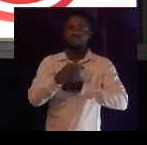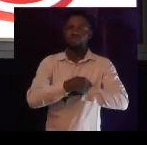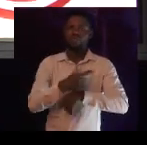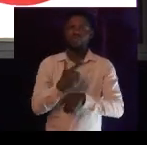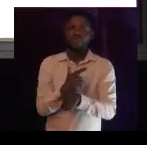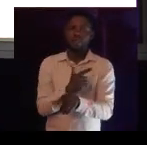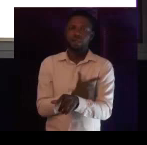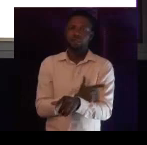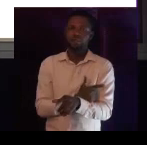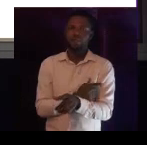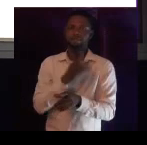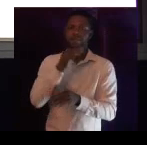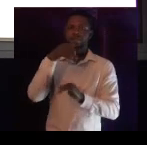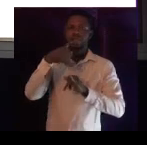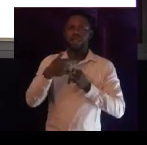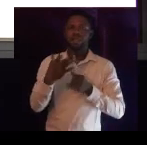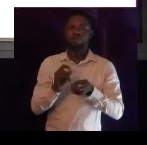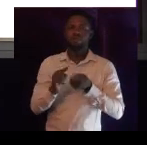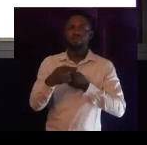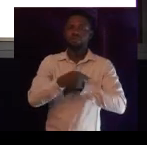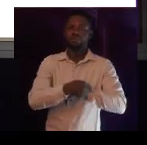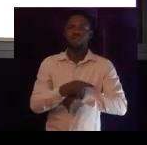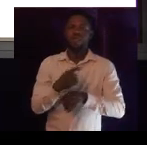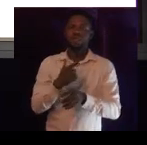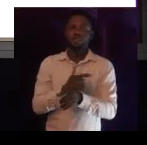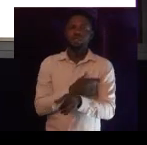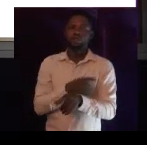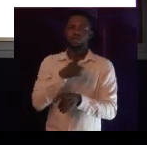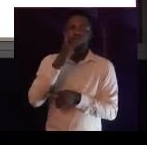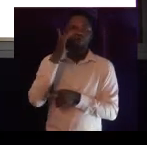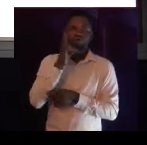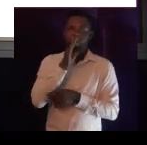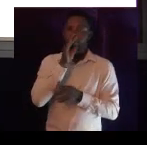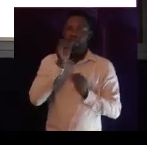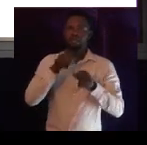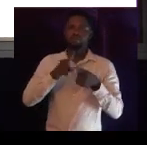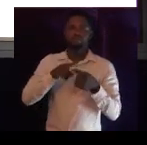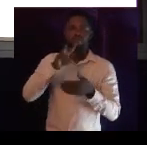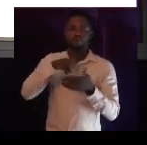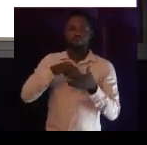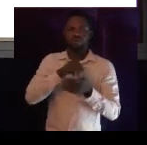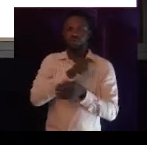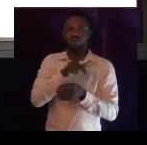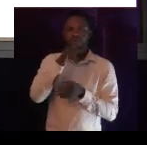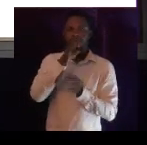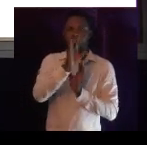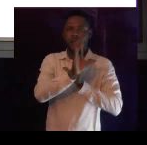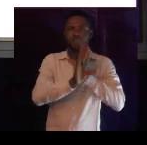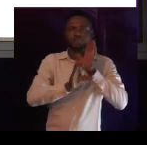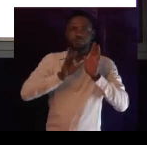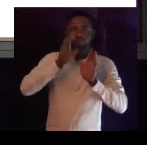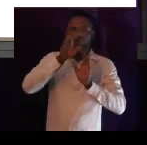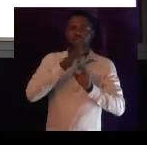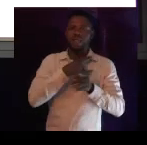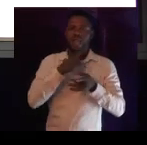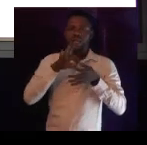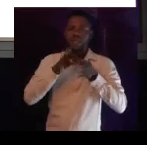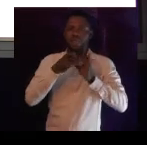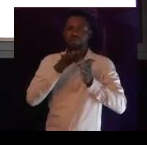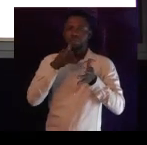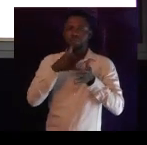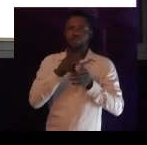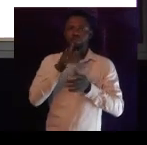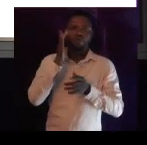today's lesson? By the end of this lesson, you should be able to read a pie chart